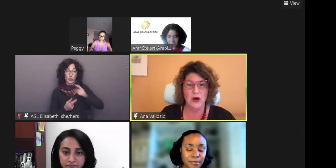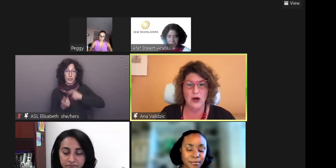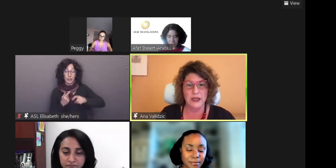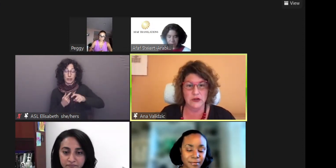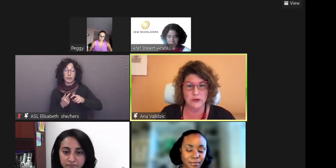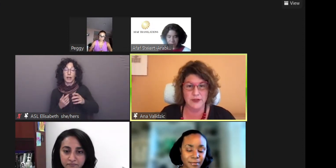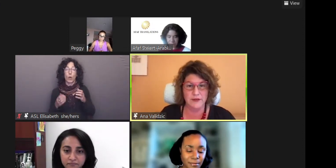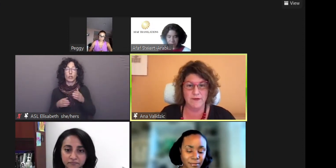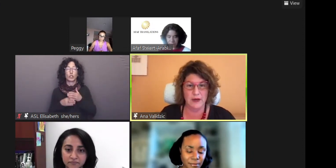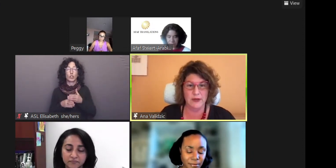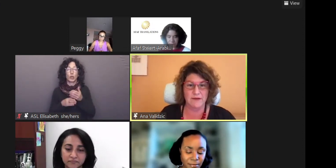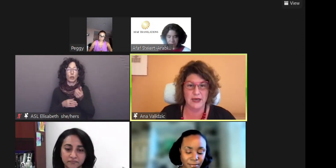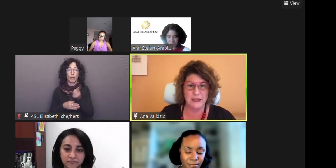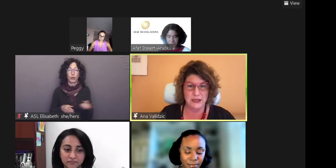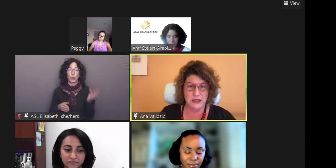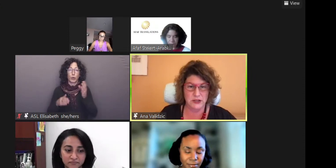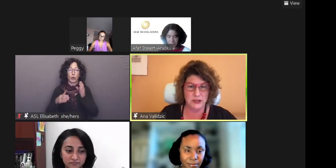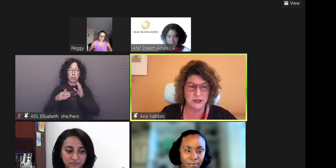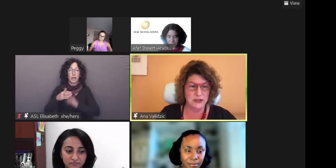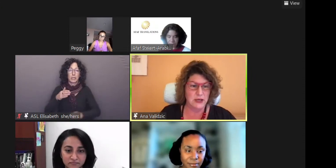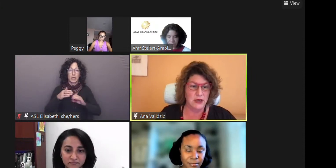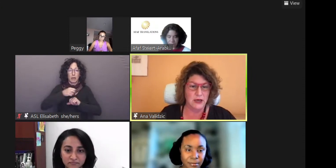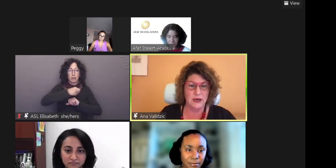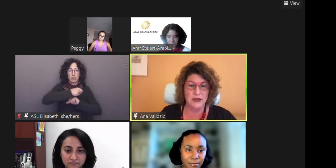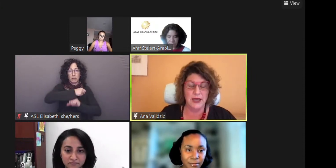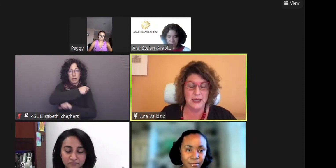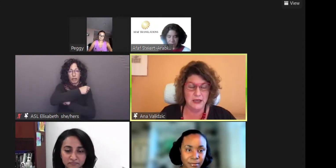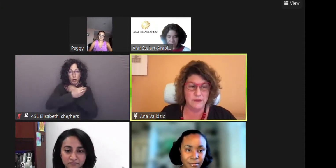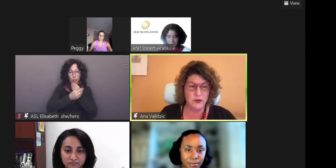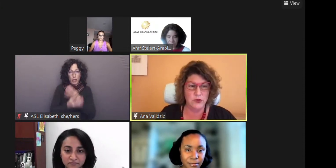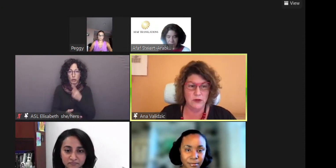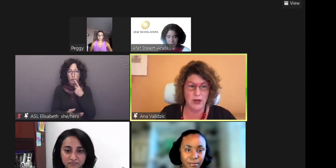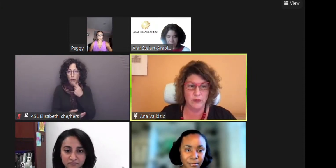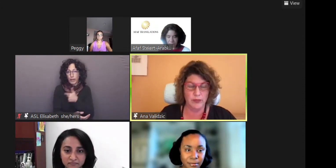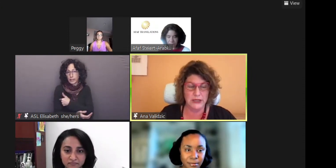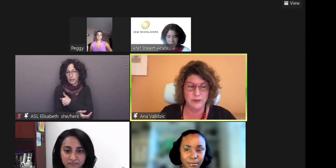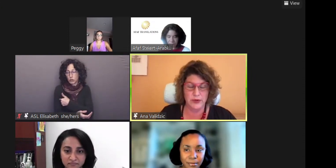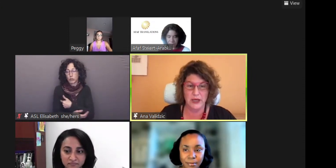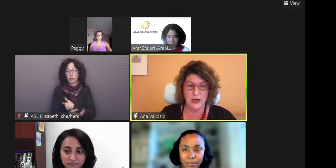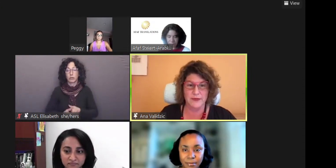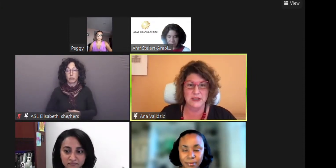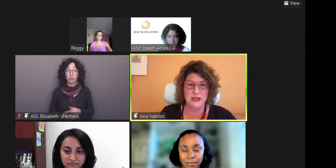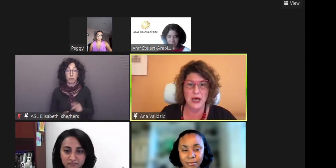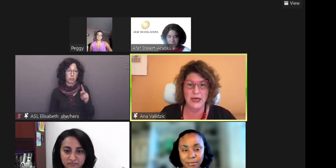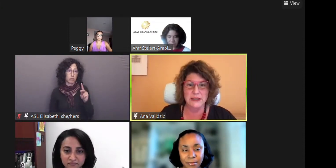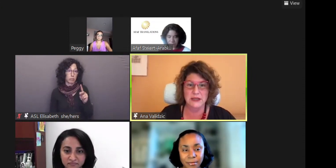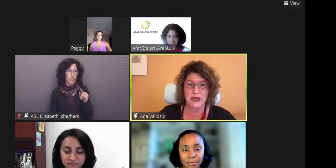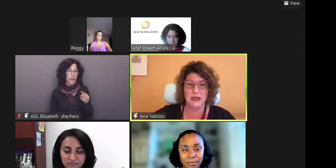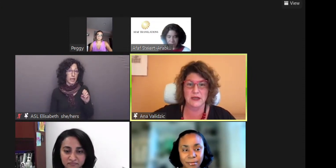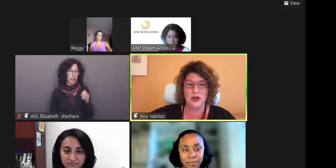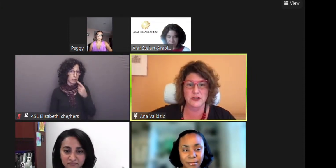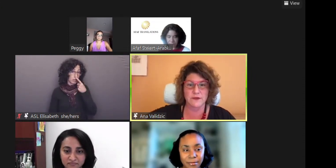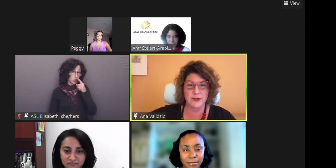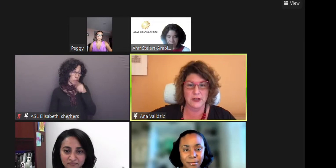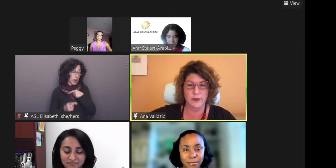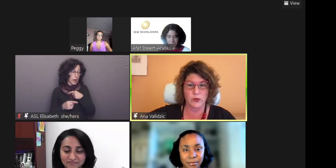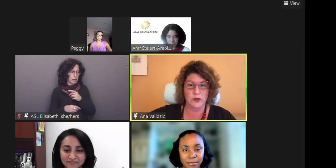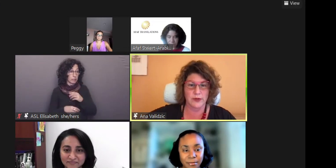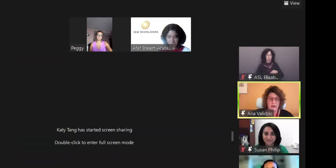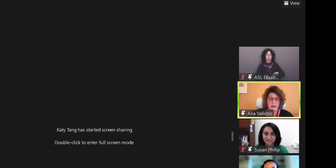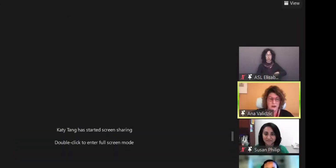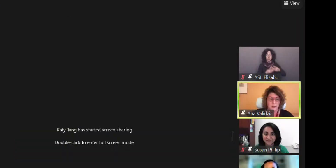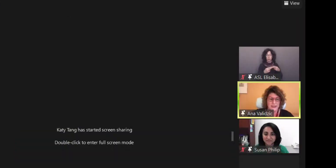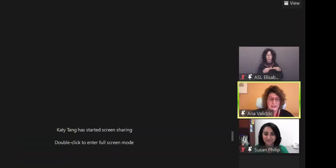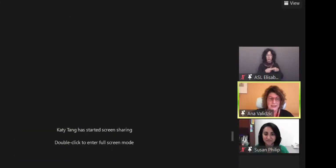information on youth and family vaccinations. Katie, if you wouldn't mind, please bringing up the slides, and Dr. Phillip